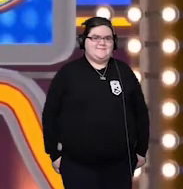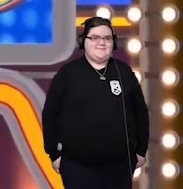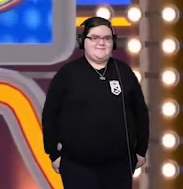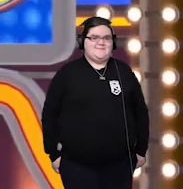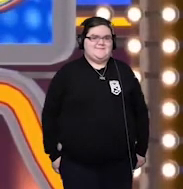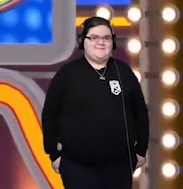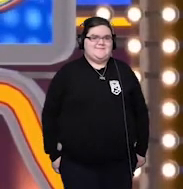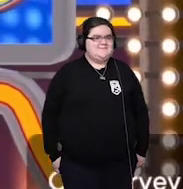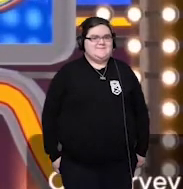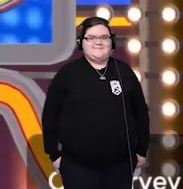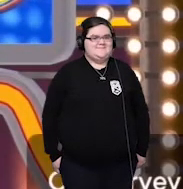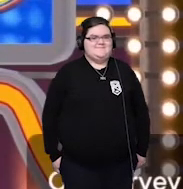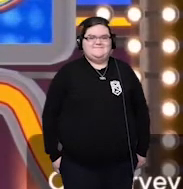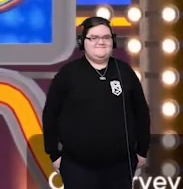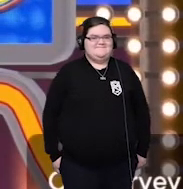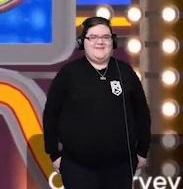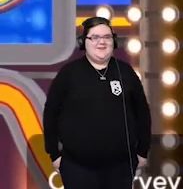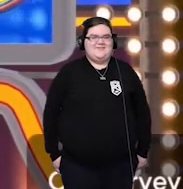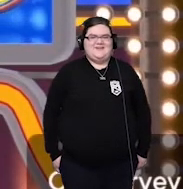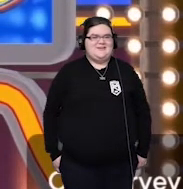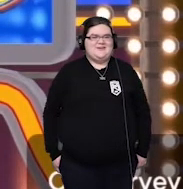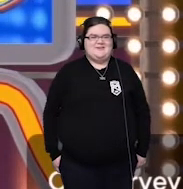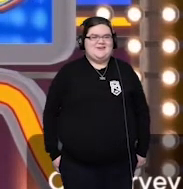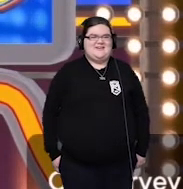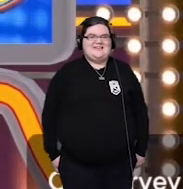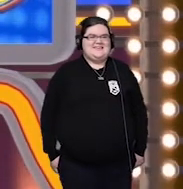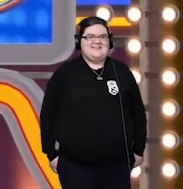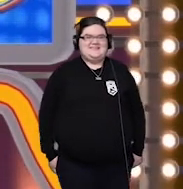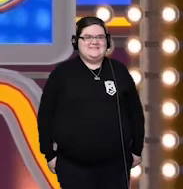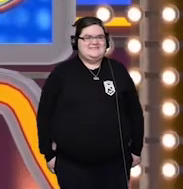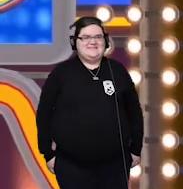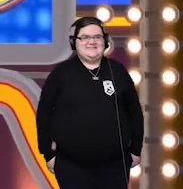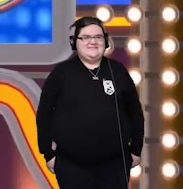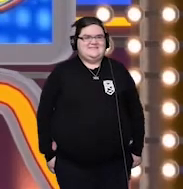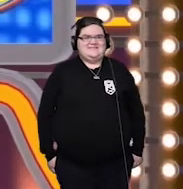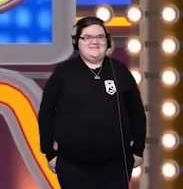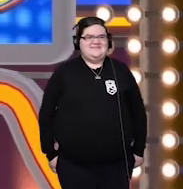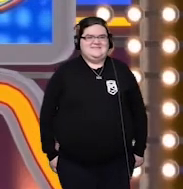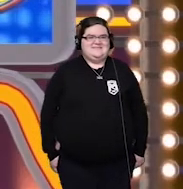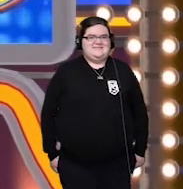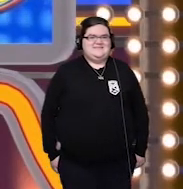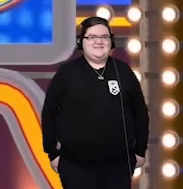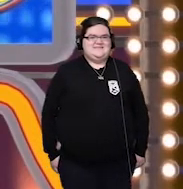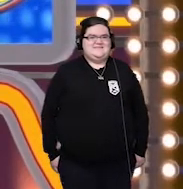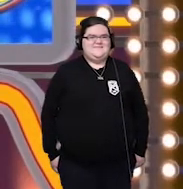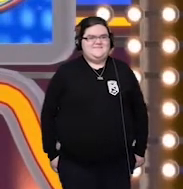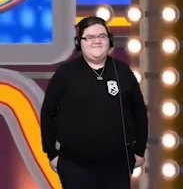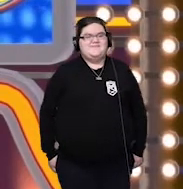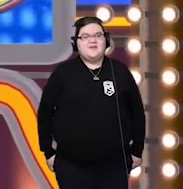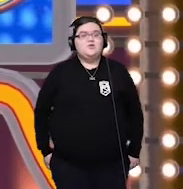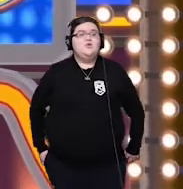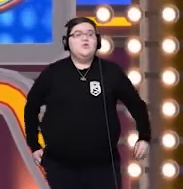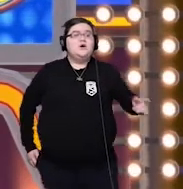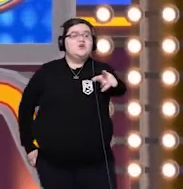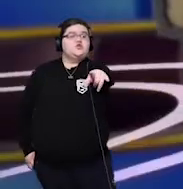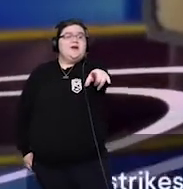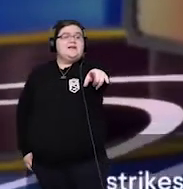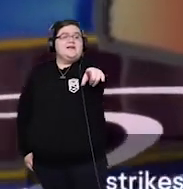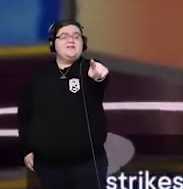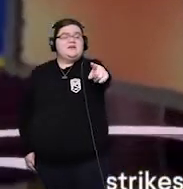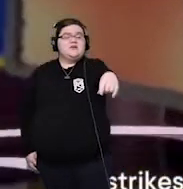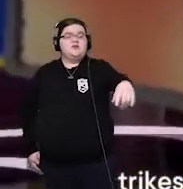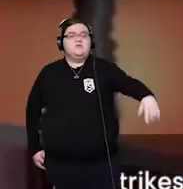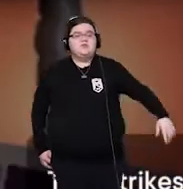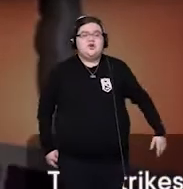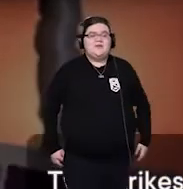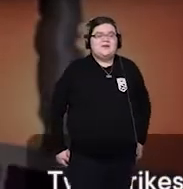Personal assistant. Email. I don't think so. Sorry. He's done stuff like dry cleaning, isn't it? No! Whoa! Dry